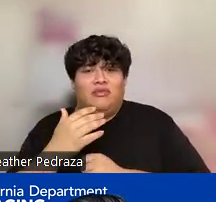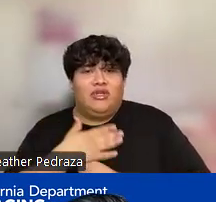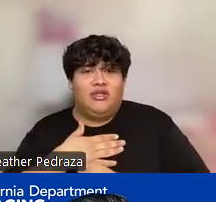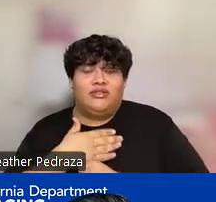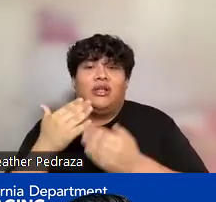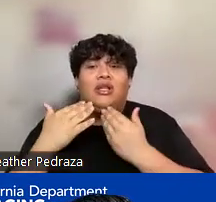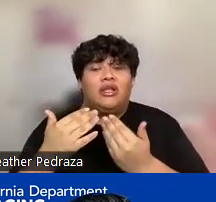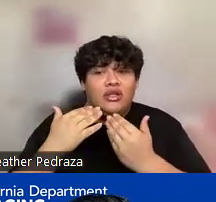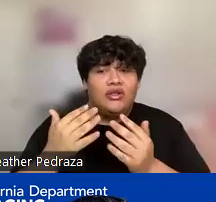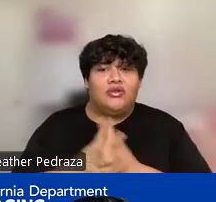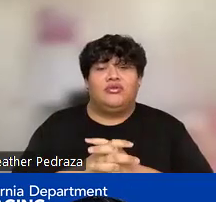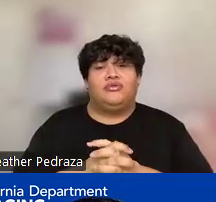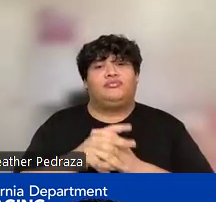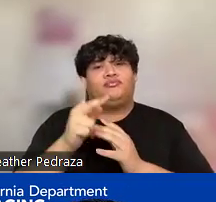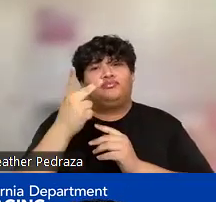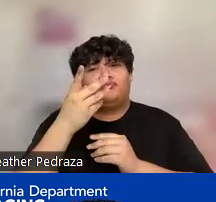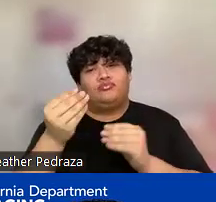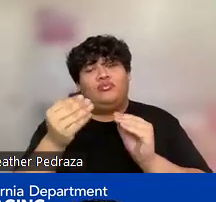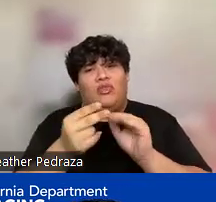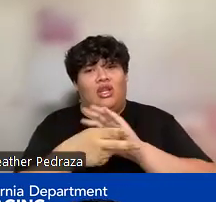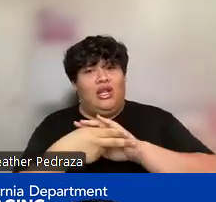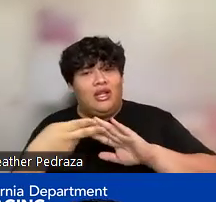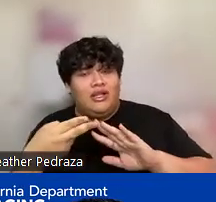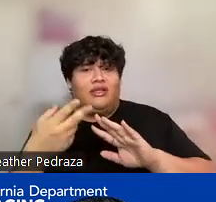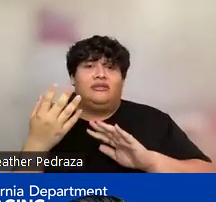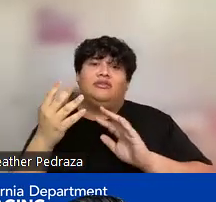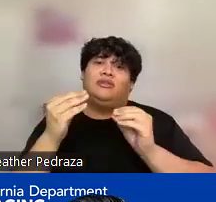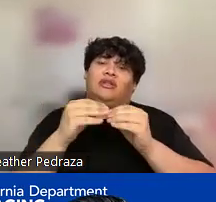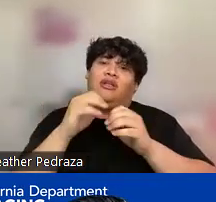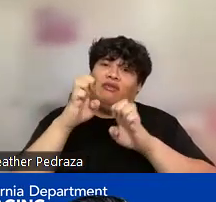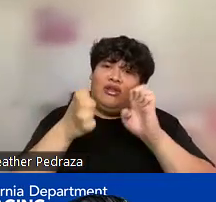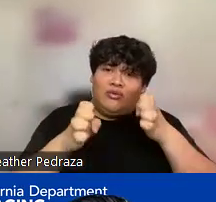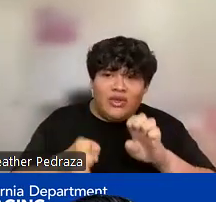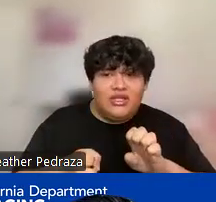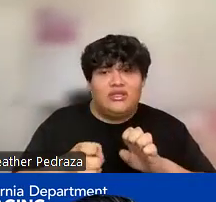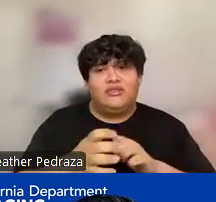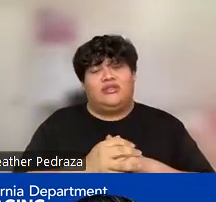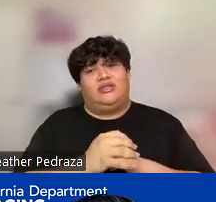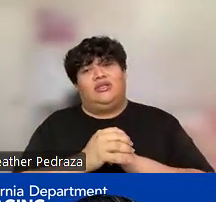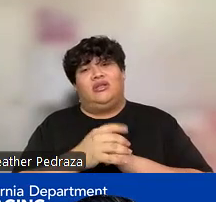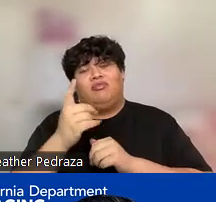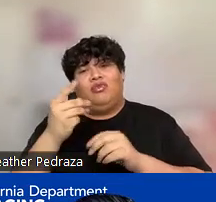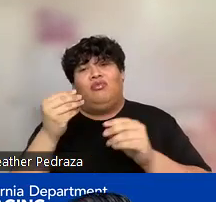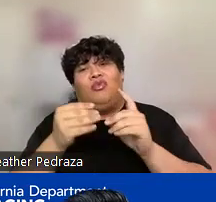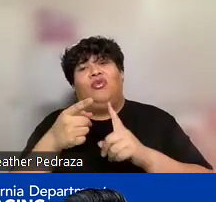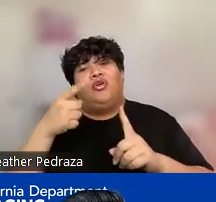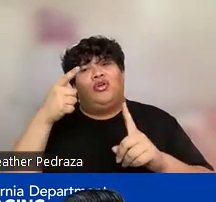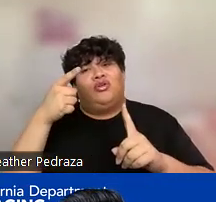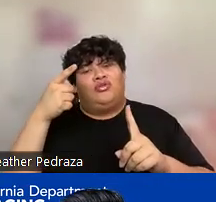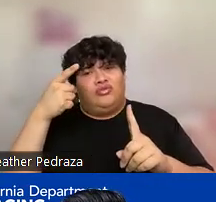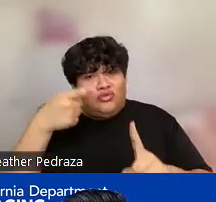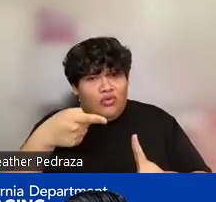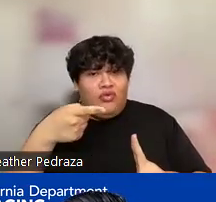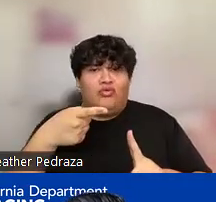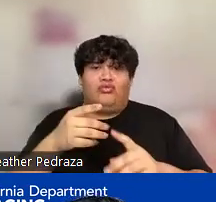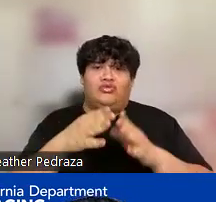Thank you. So this slide outlines the high-level goals of the midpoint evaluation. There's going to be a central focus on the MPA's implementation elements,